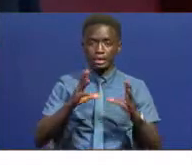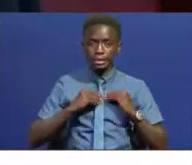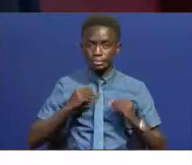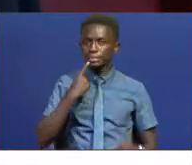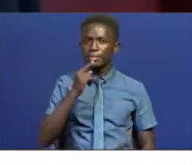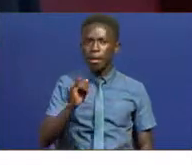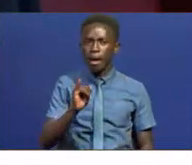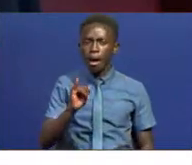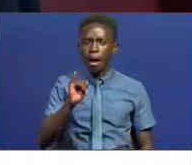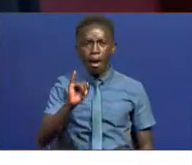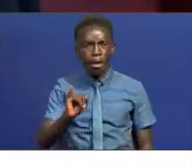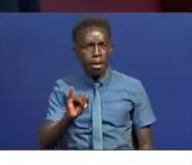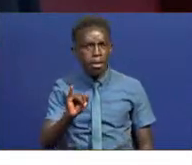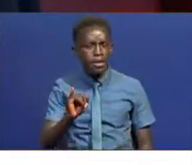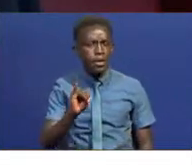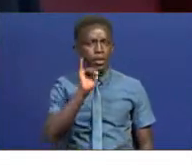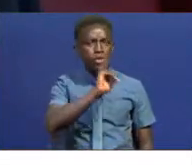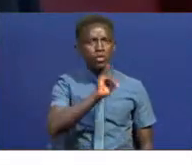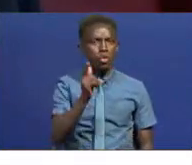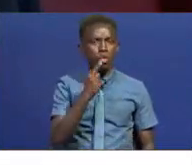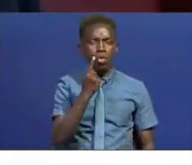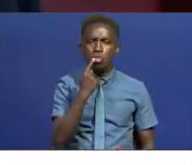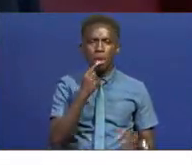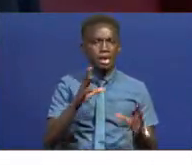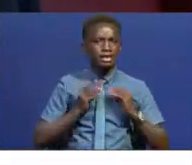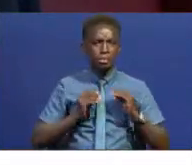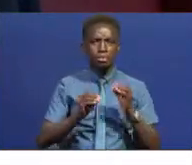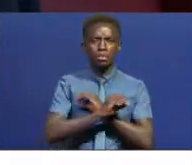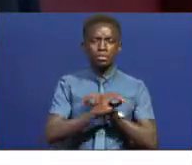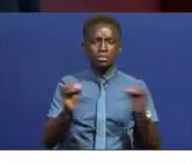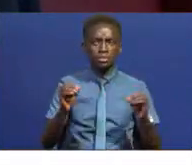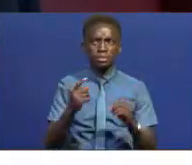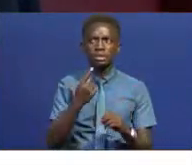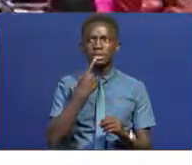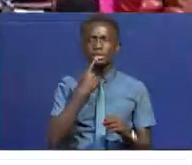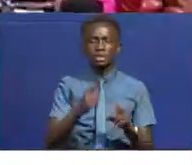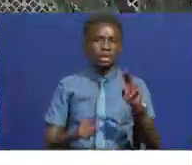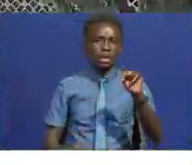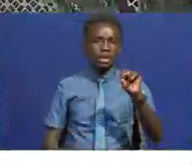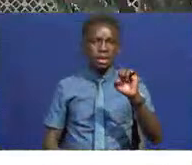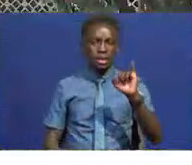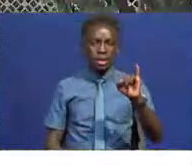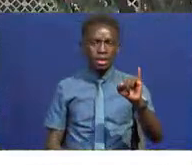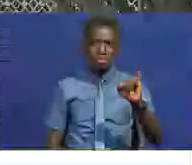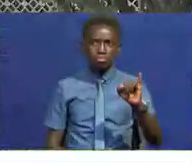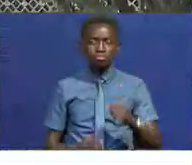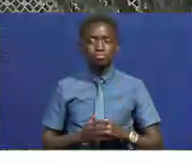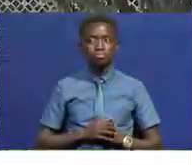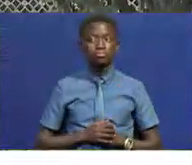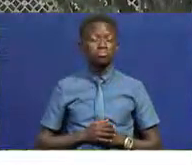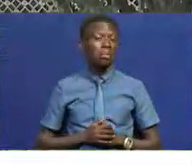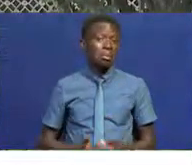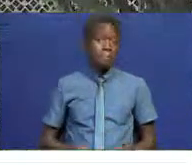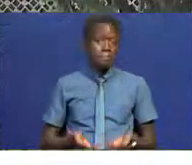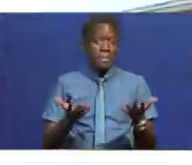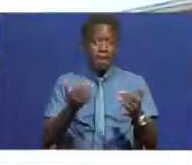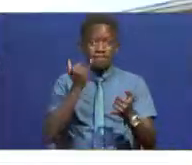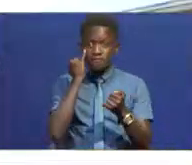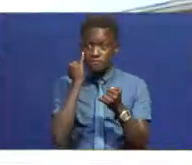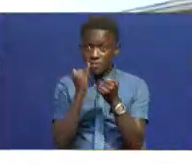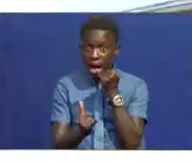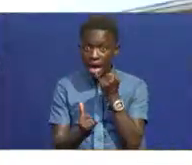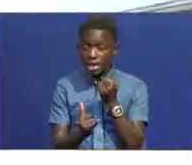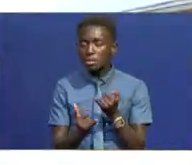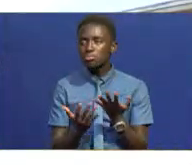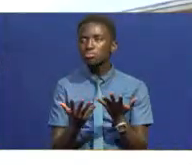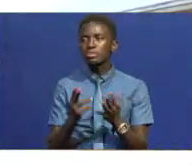Will those of the contrary opinion say nay? Nay. The ayes have it. Finally, the National Assembly is mulling